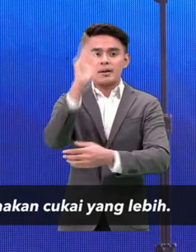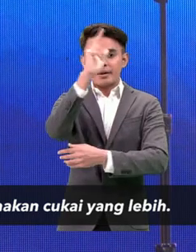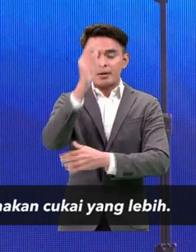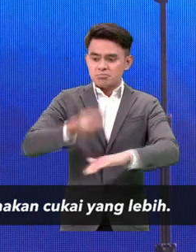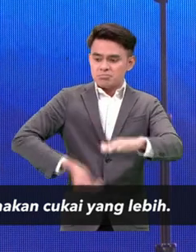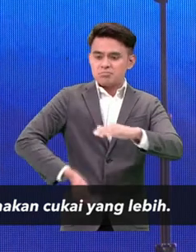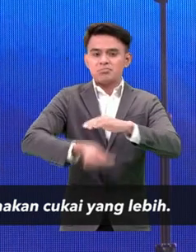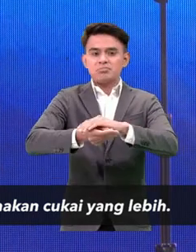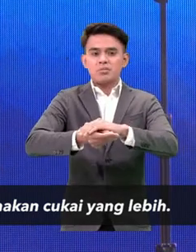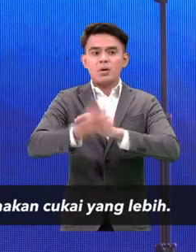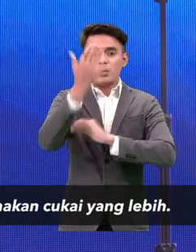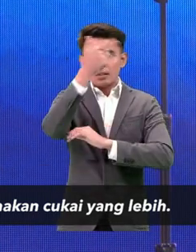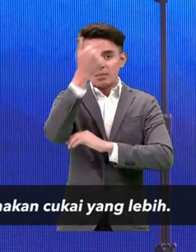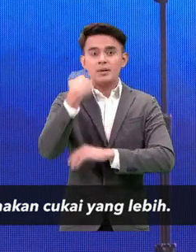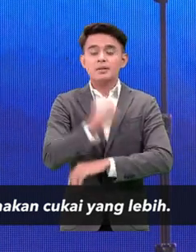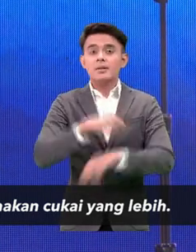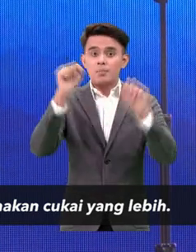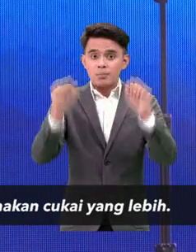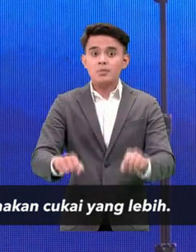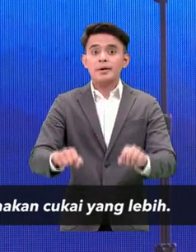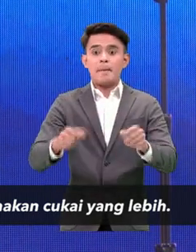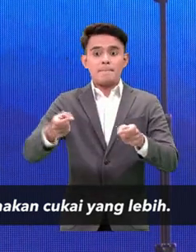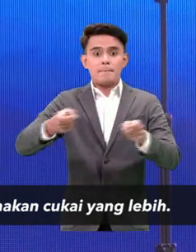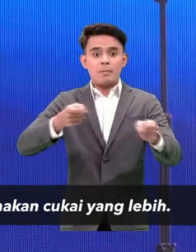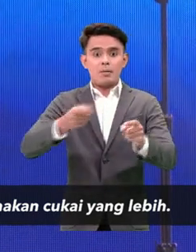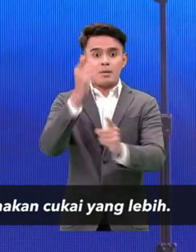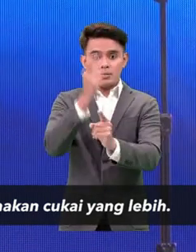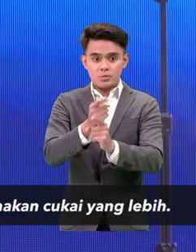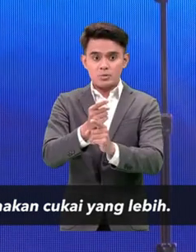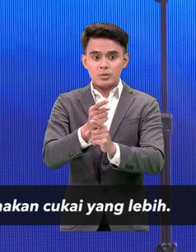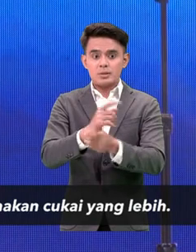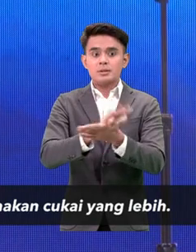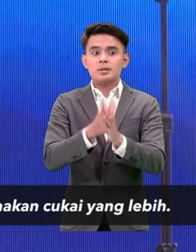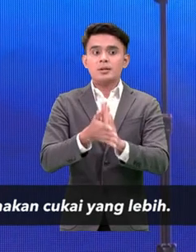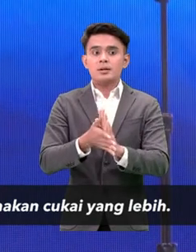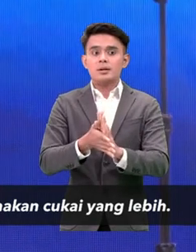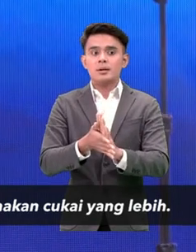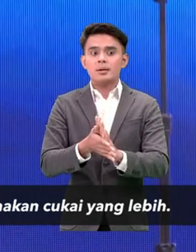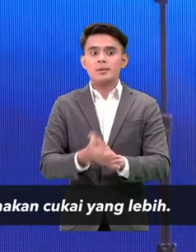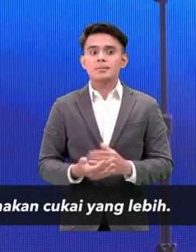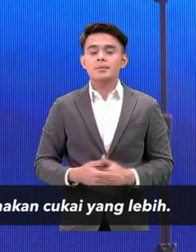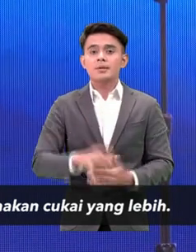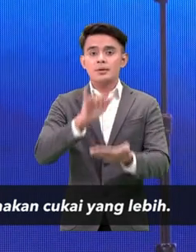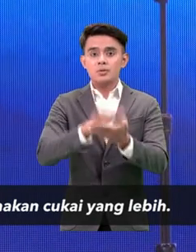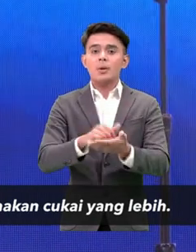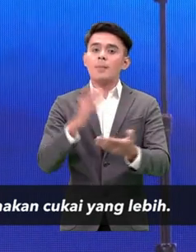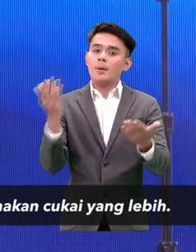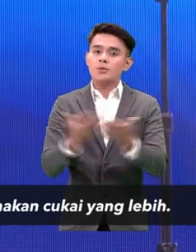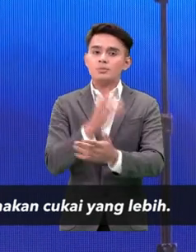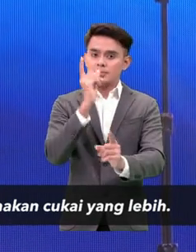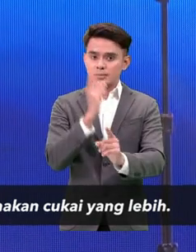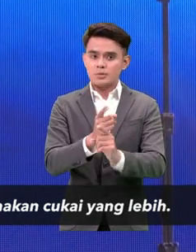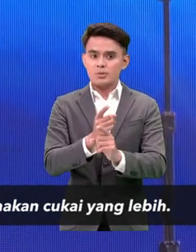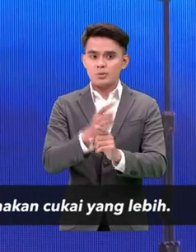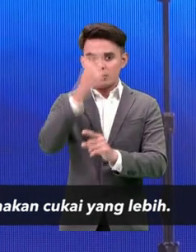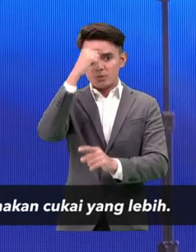corruption, because you can correct these excesses, then you can relate whether there is that necessity to